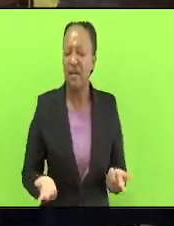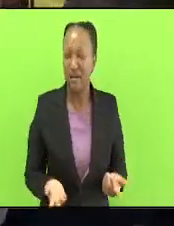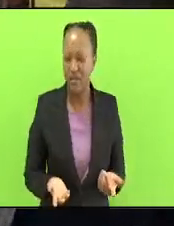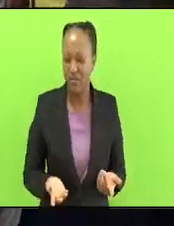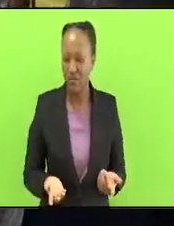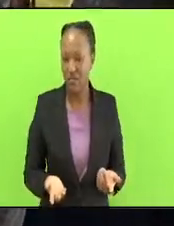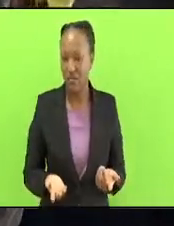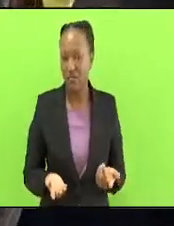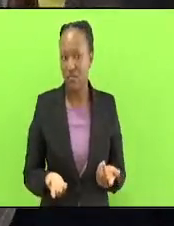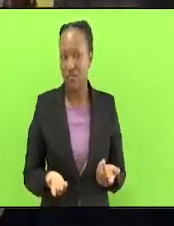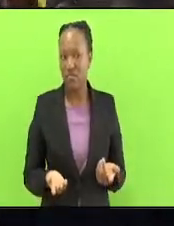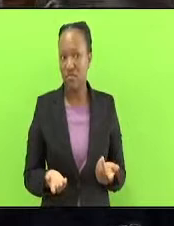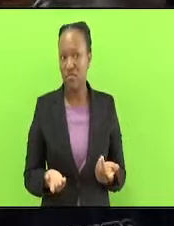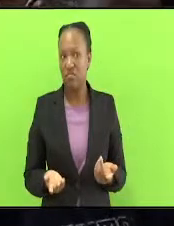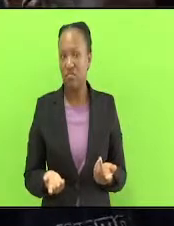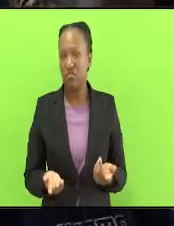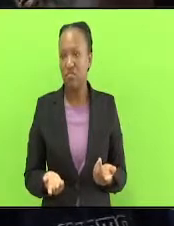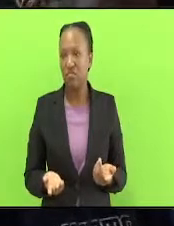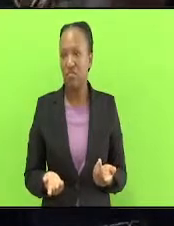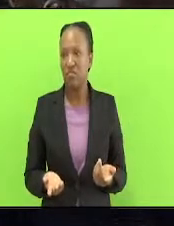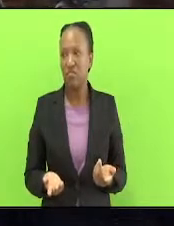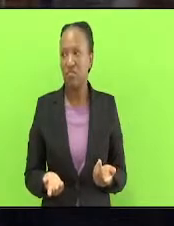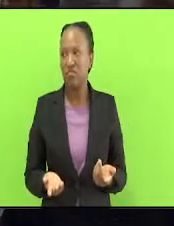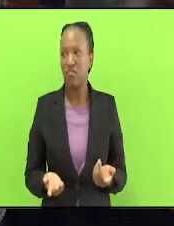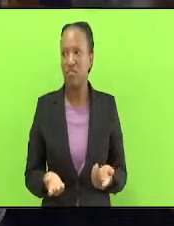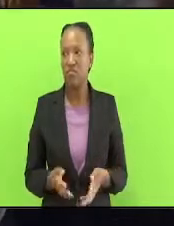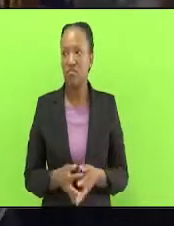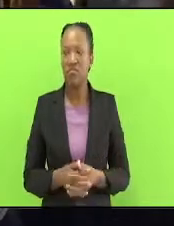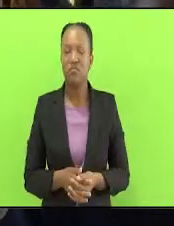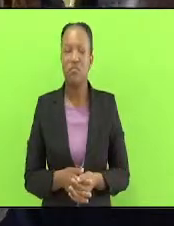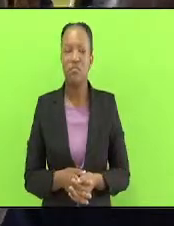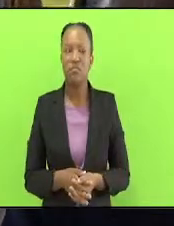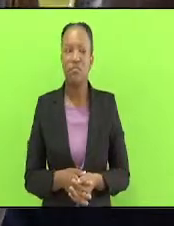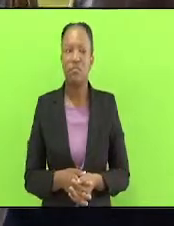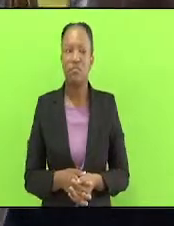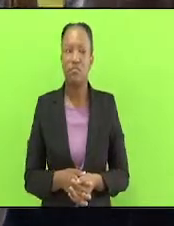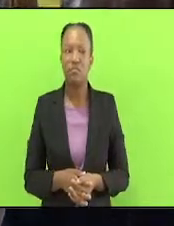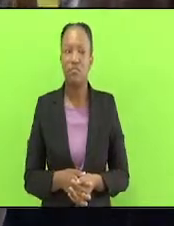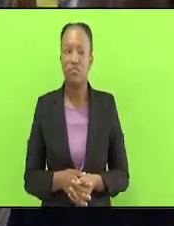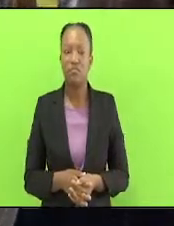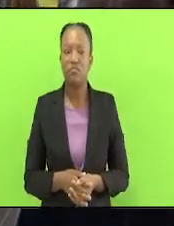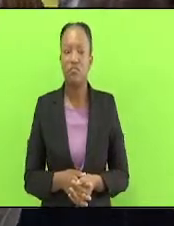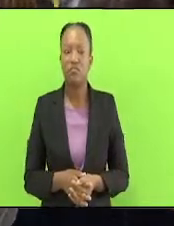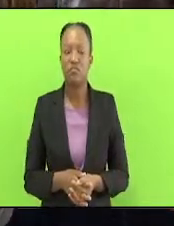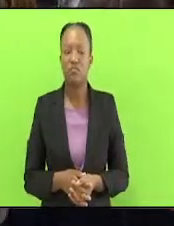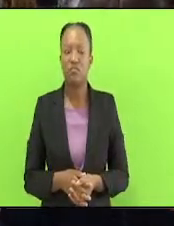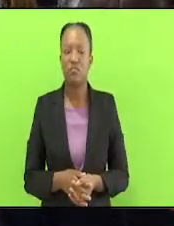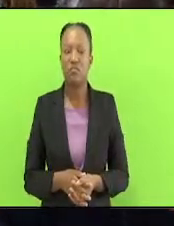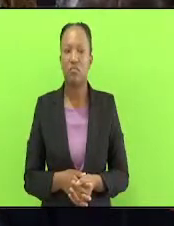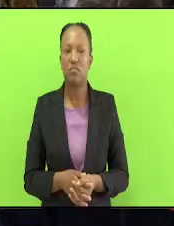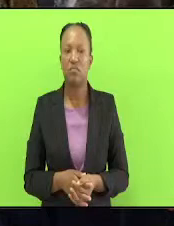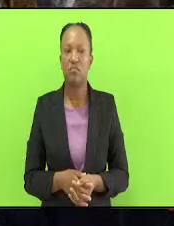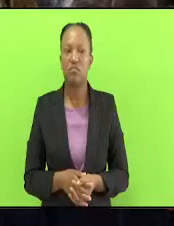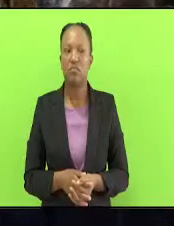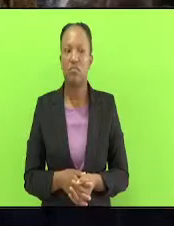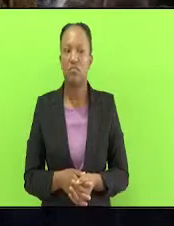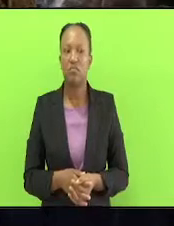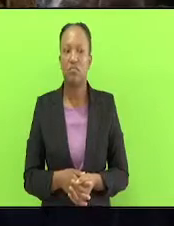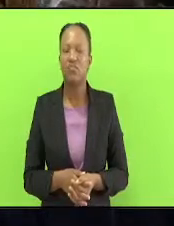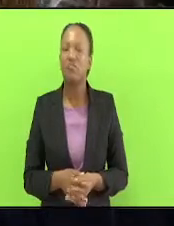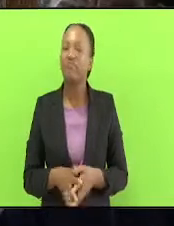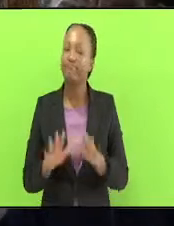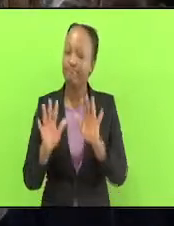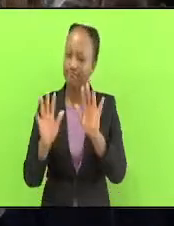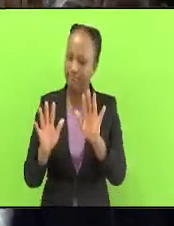talk about this challenge and say that I have completed my matric, people will say, why doesn't he go to college or university?